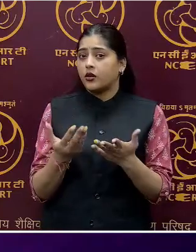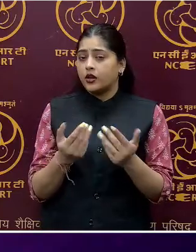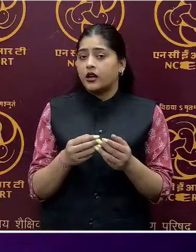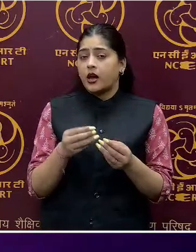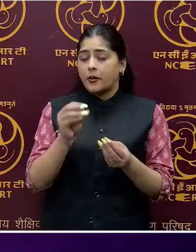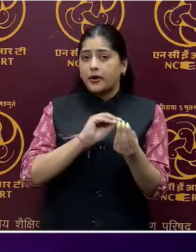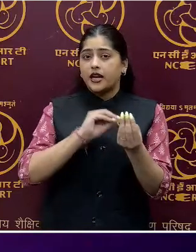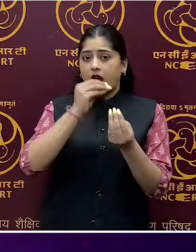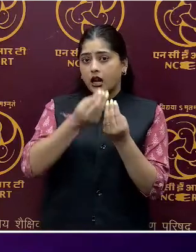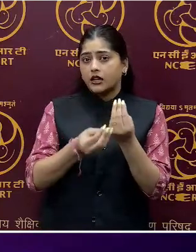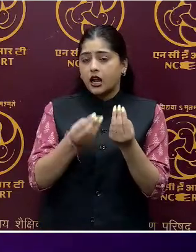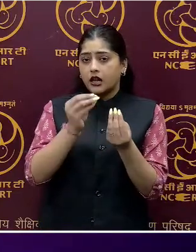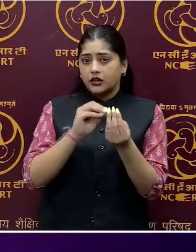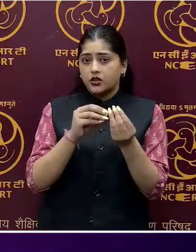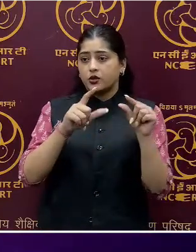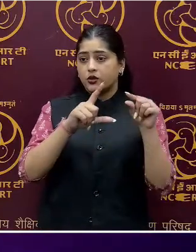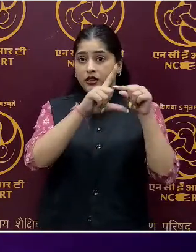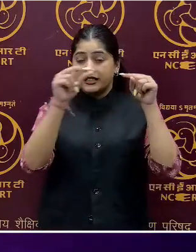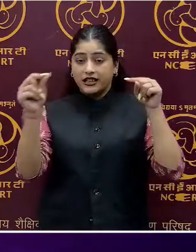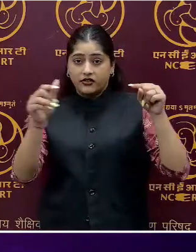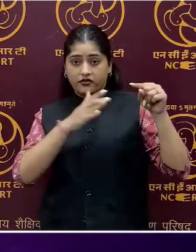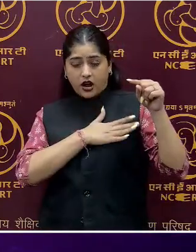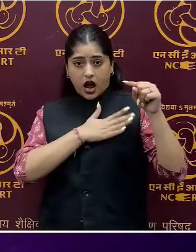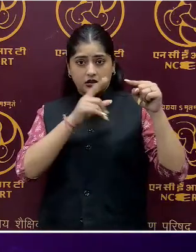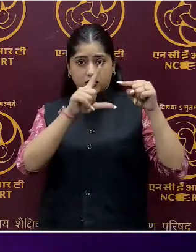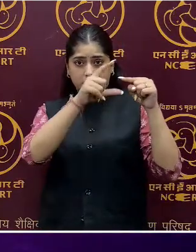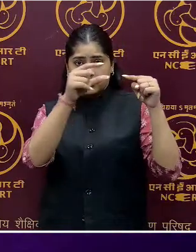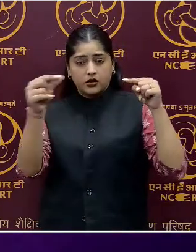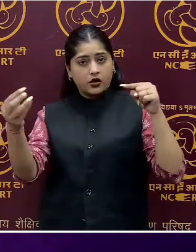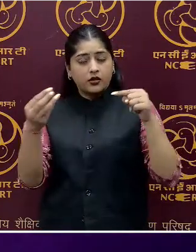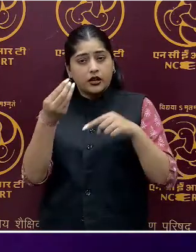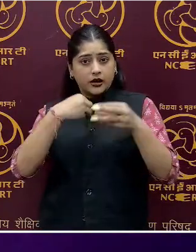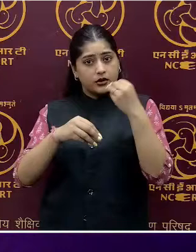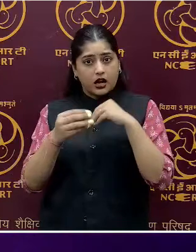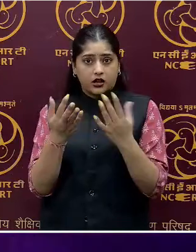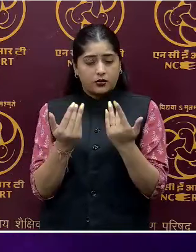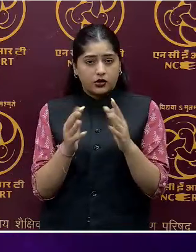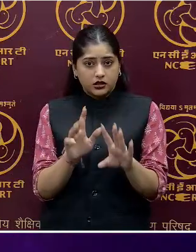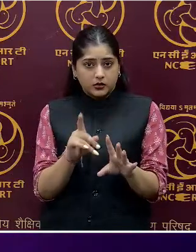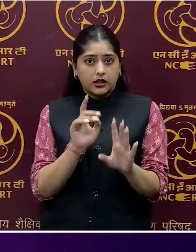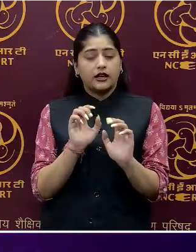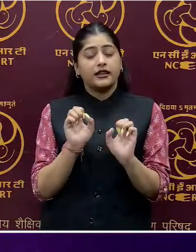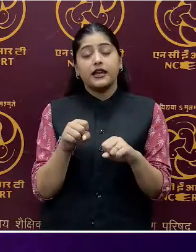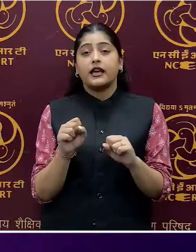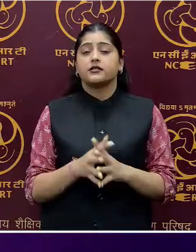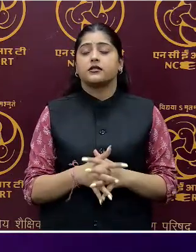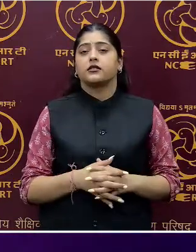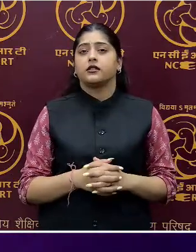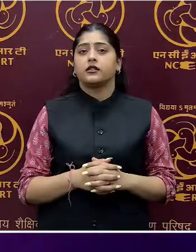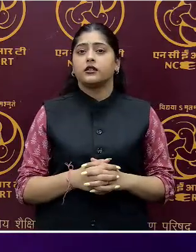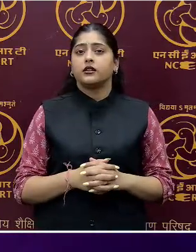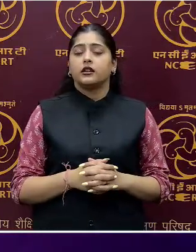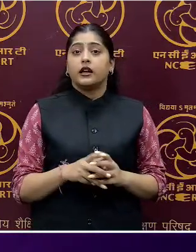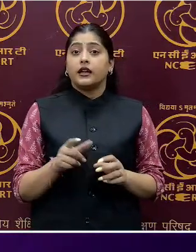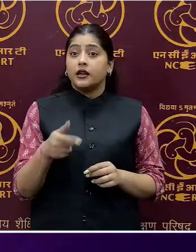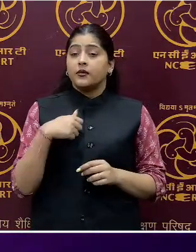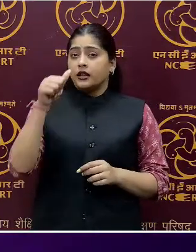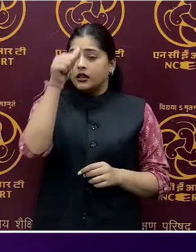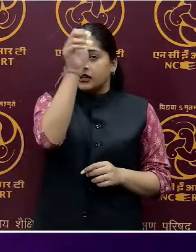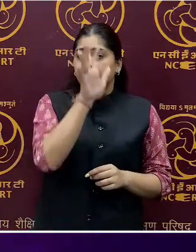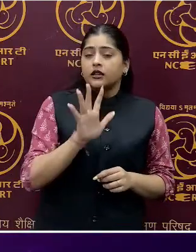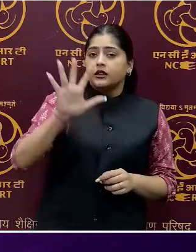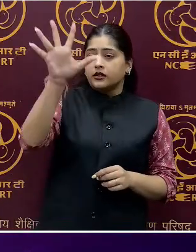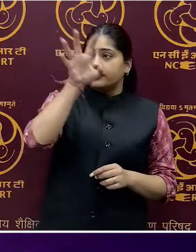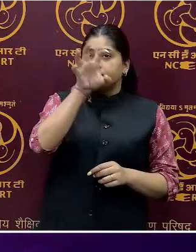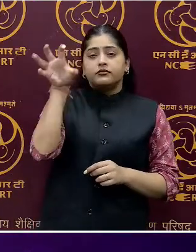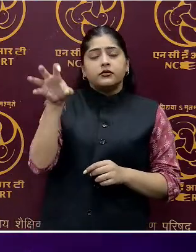banana leaf. Yes, you can use it as a plate. This is a sustainable way of using and it happens in certain part of the country. You can let